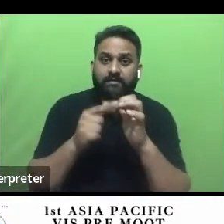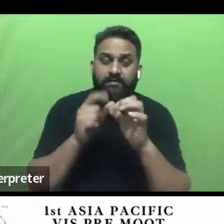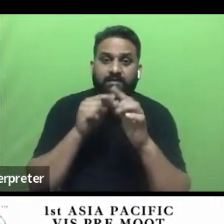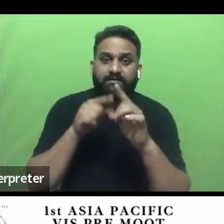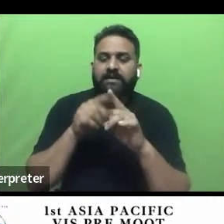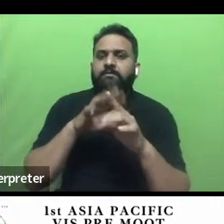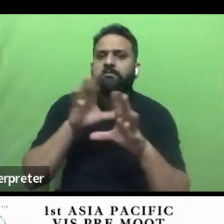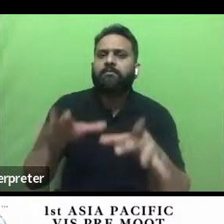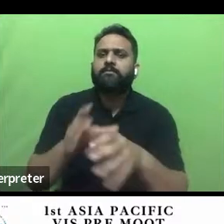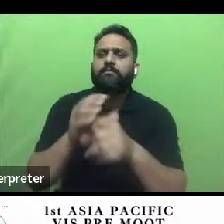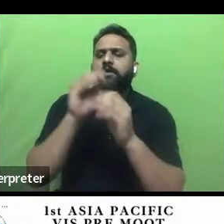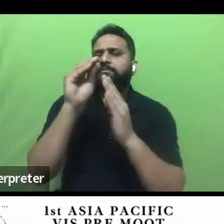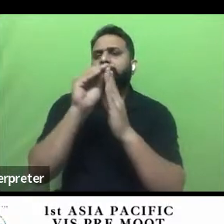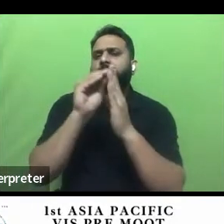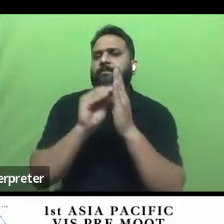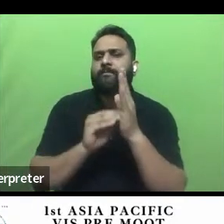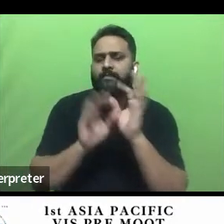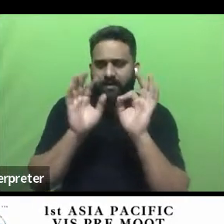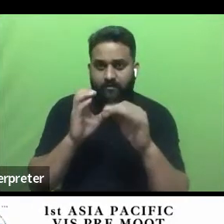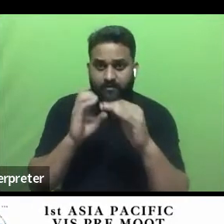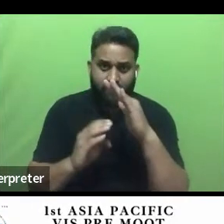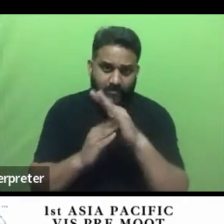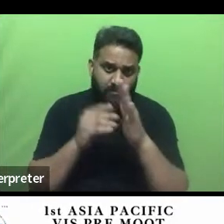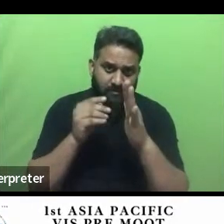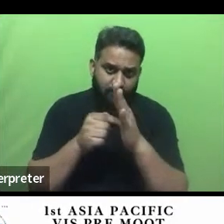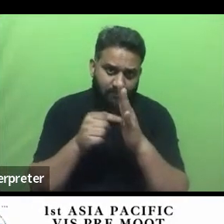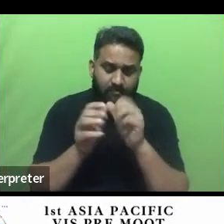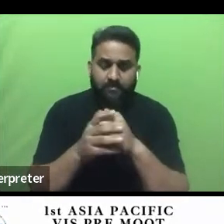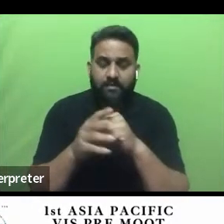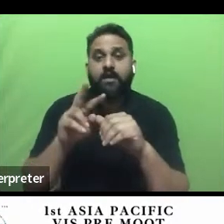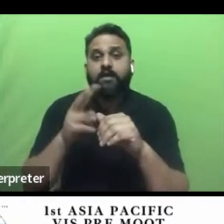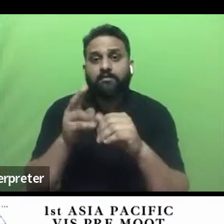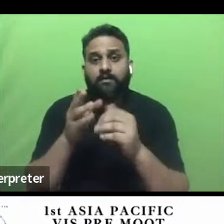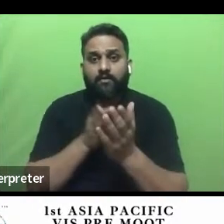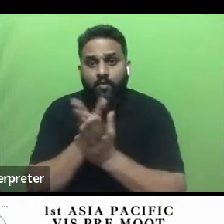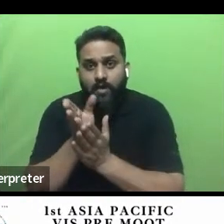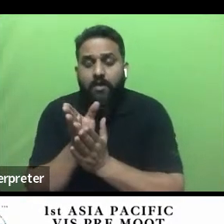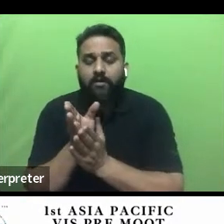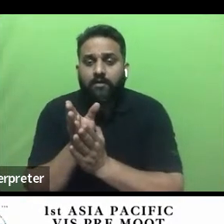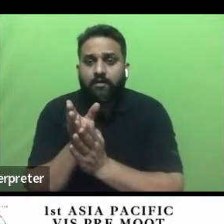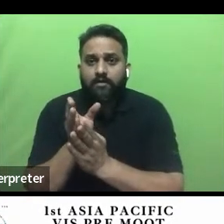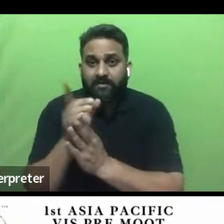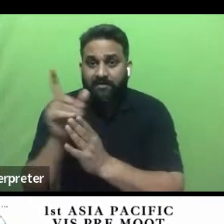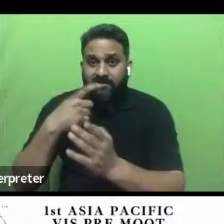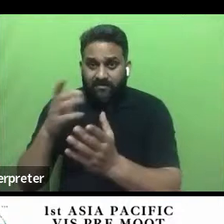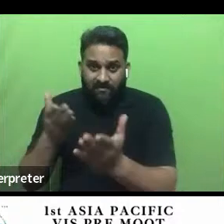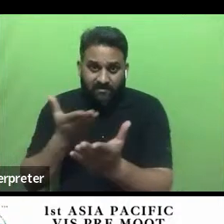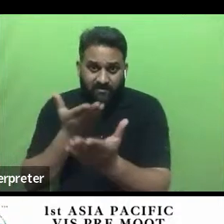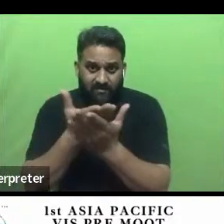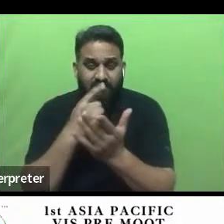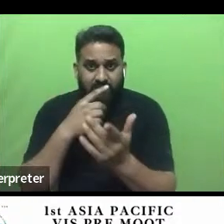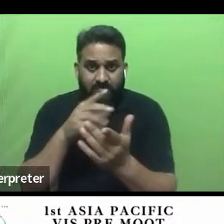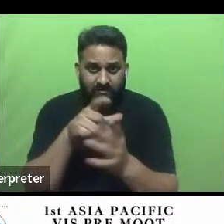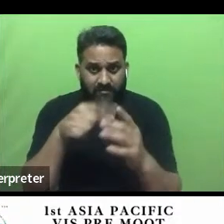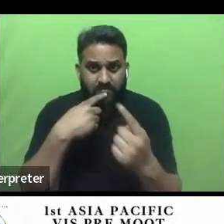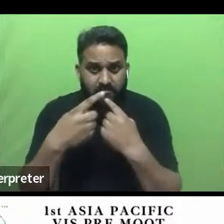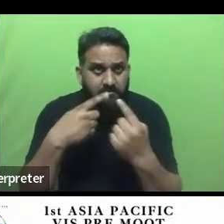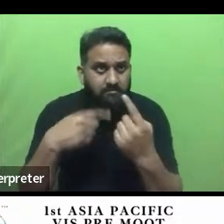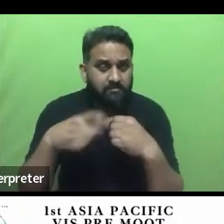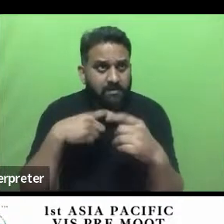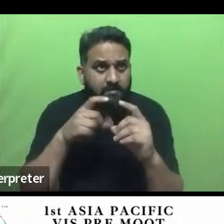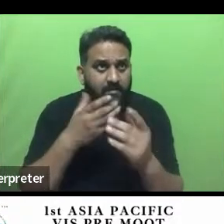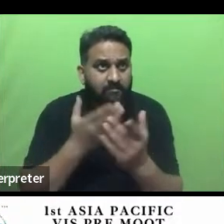reference into the parties' main contract. In either case, the claimant submits that the parties concluded a valid arbitration